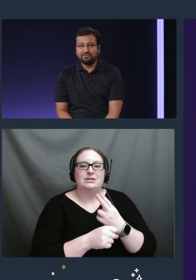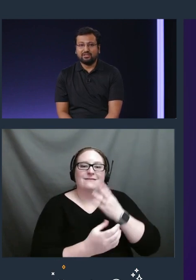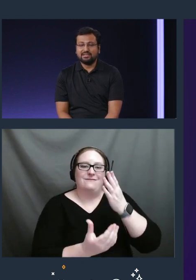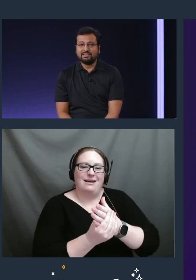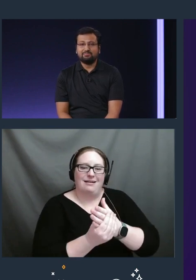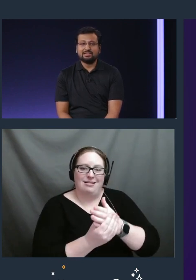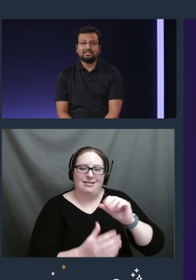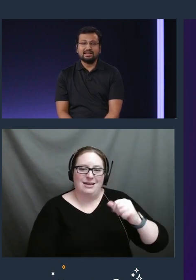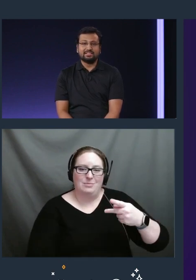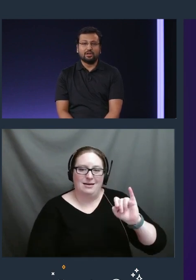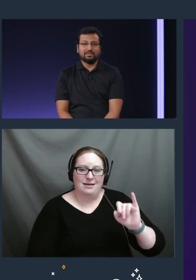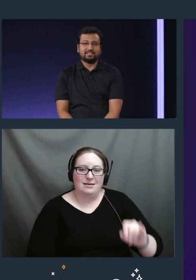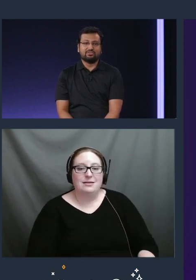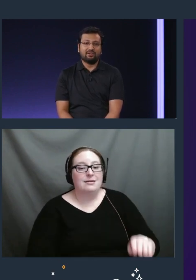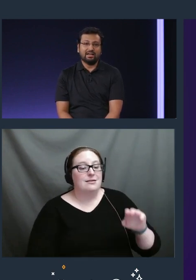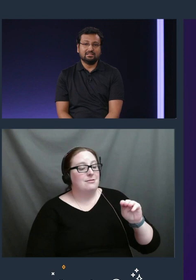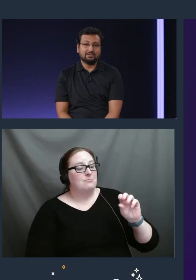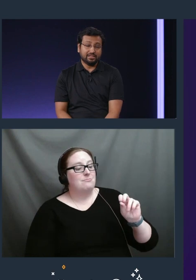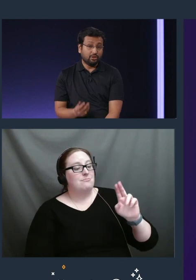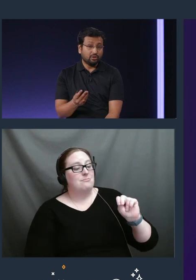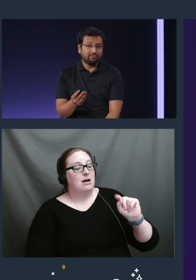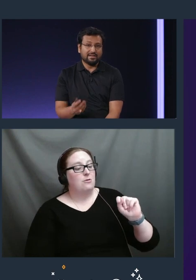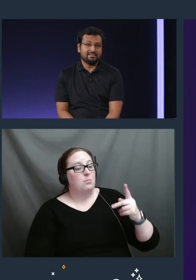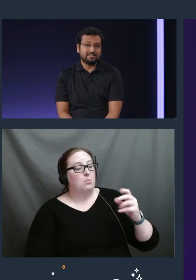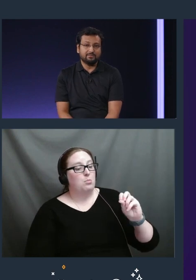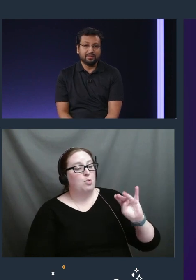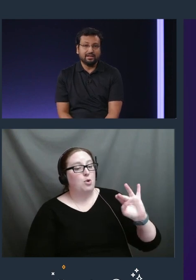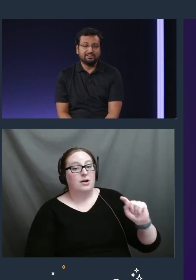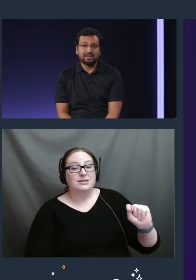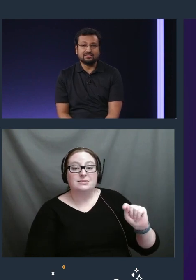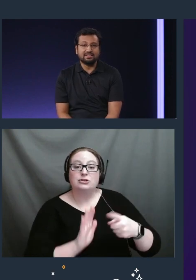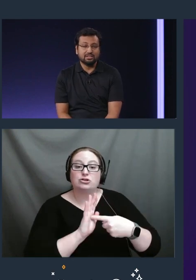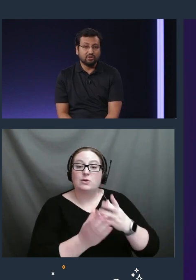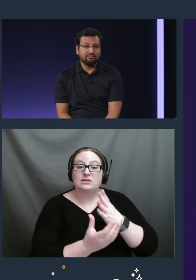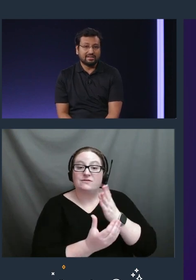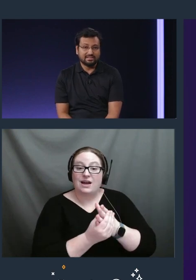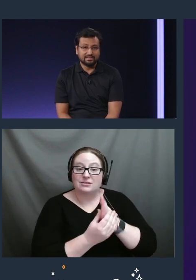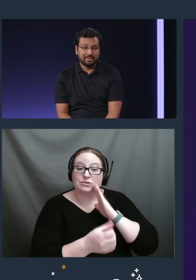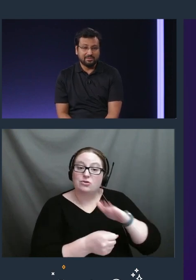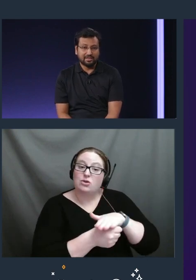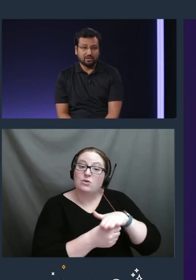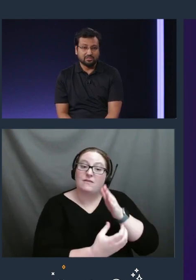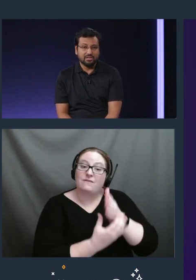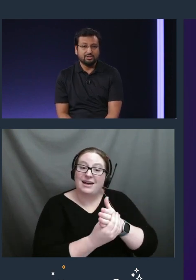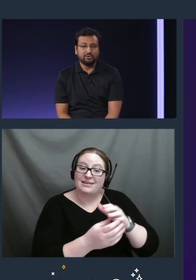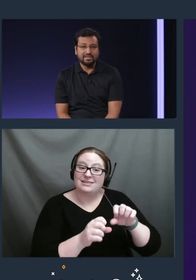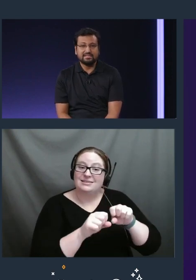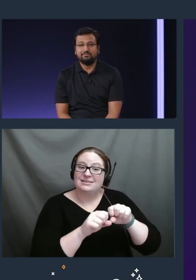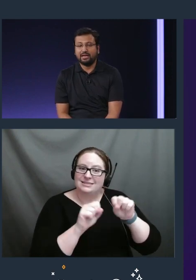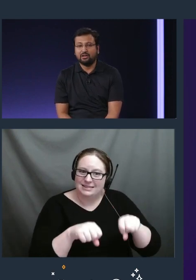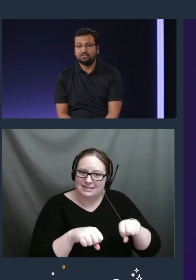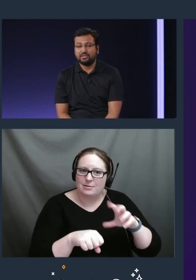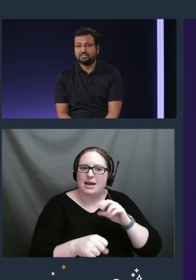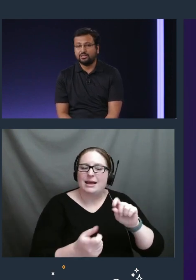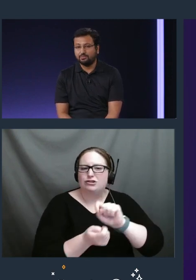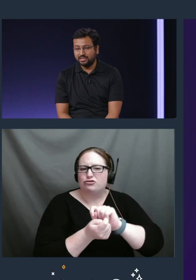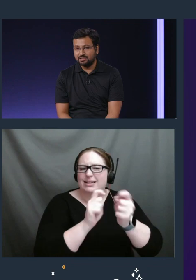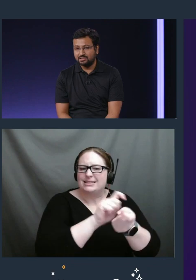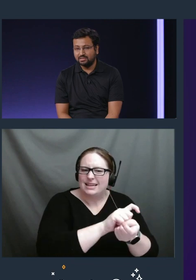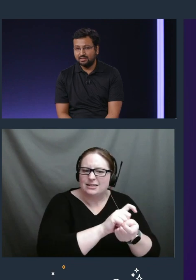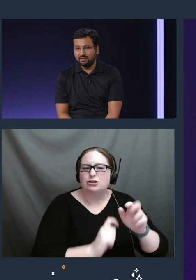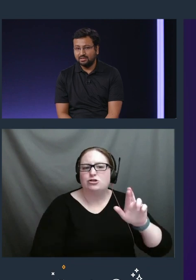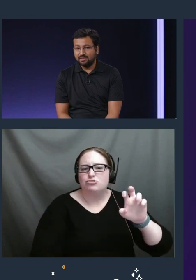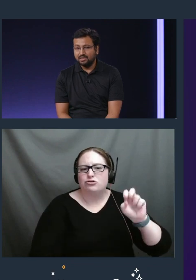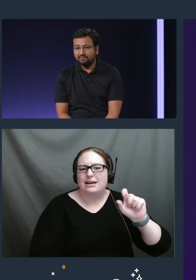Point for Amazon S3 presents S3 objects as files in your local file system and translates local file system API calls to REST API calls on S3